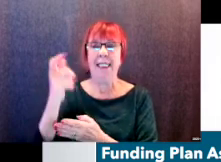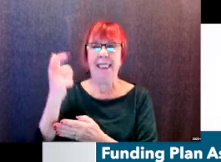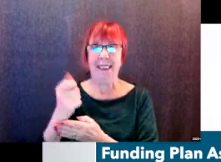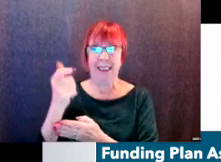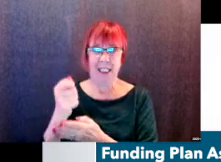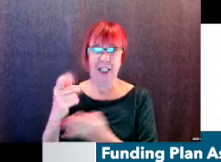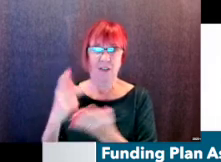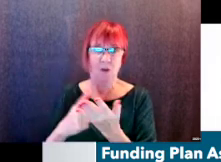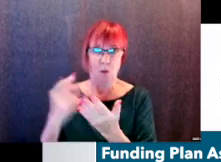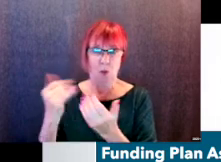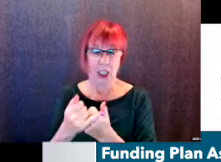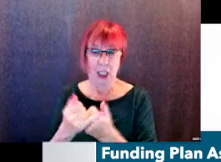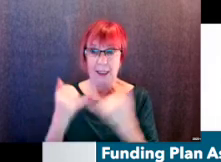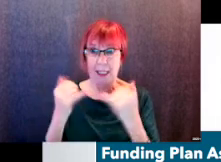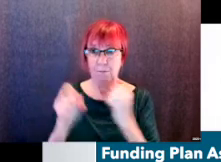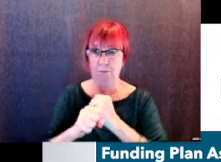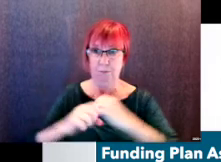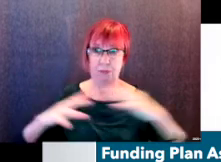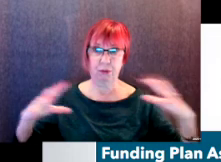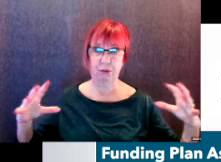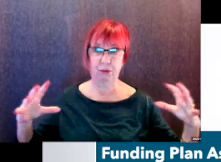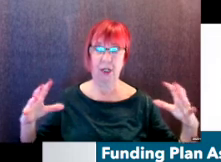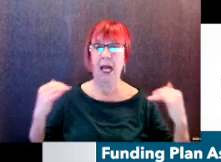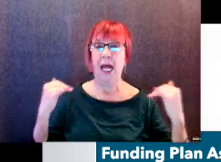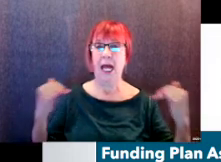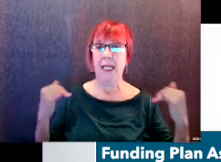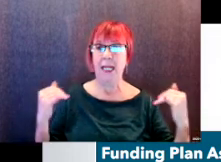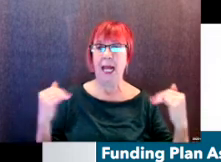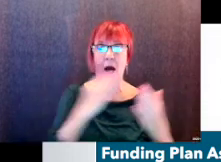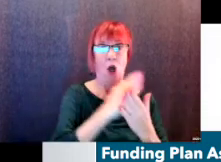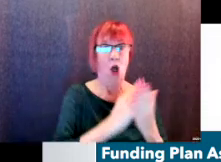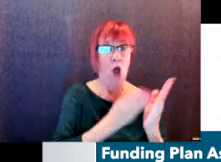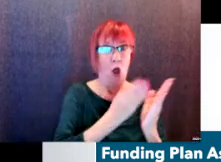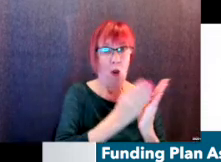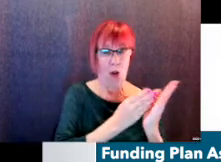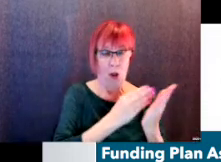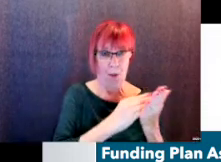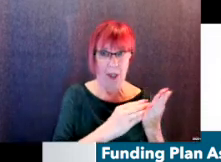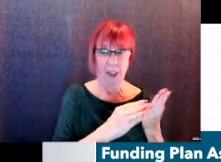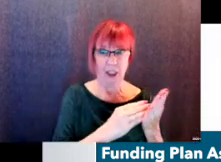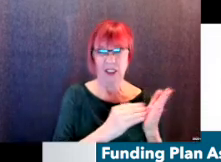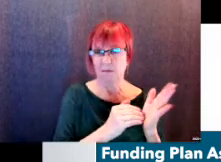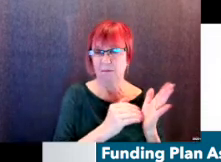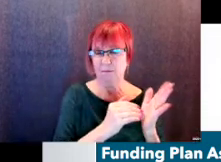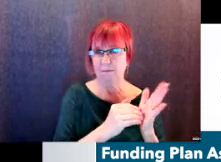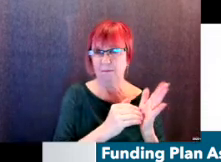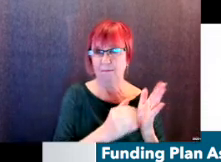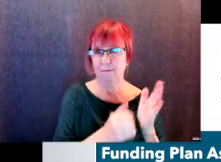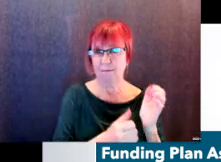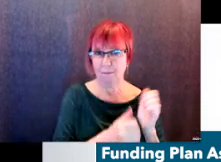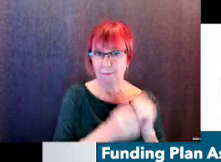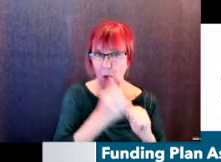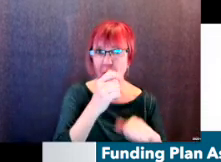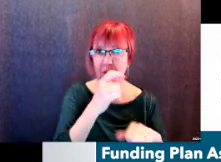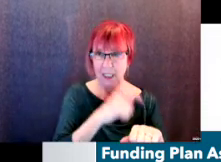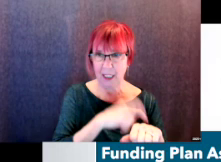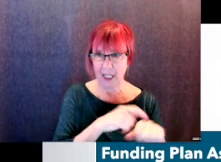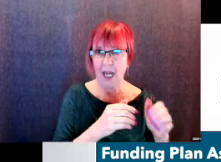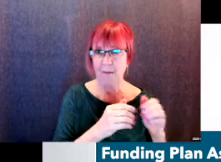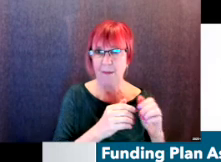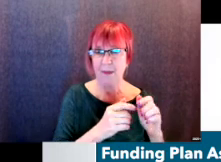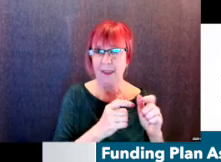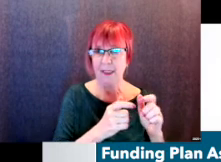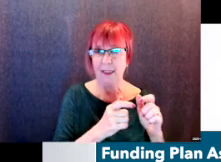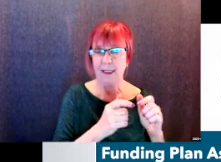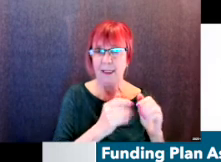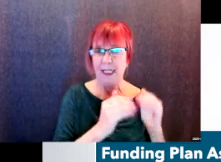added public meetings, such as these monthly evening community meetings, and we provide detailed slides and discussions